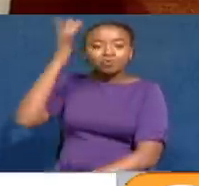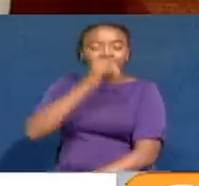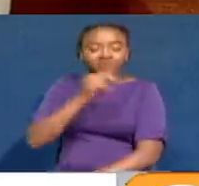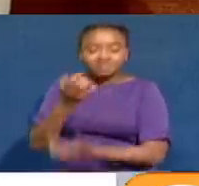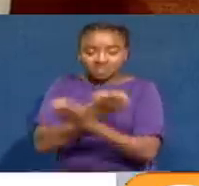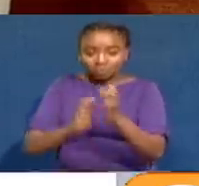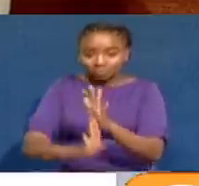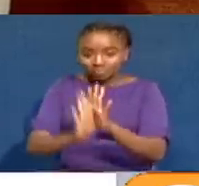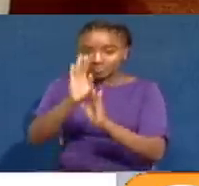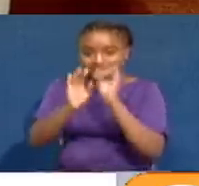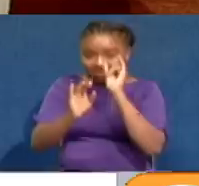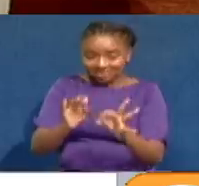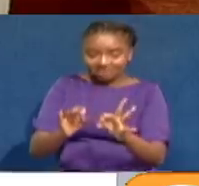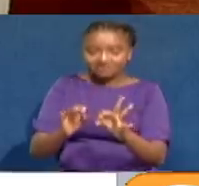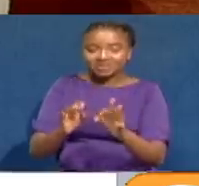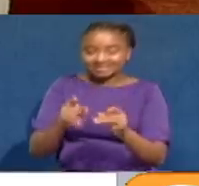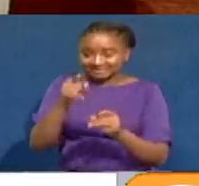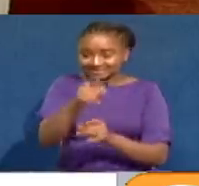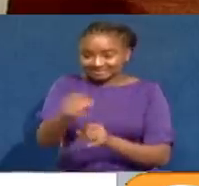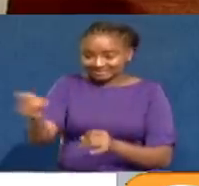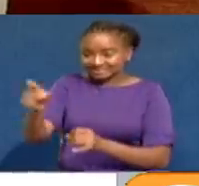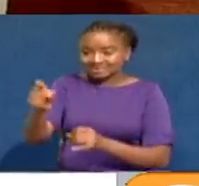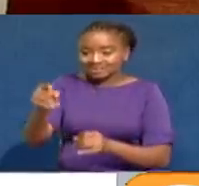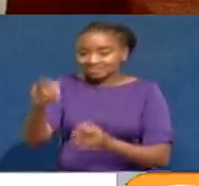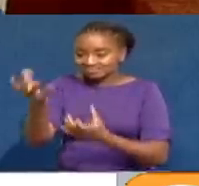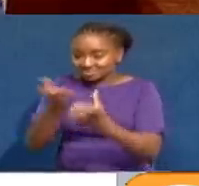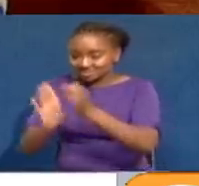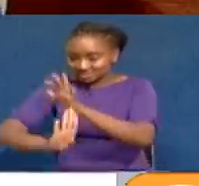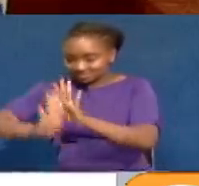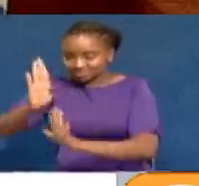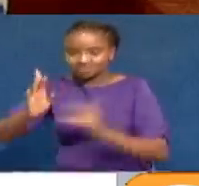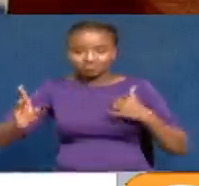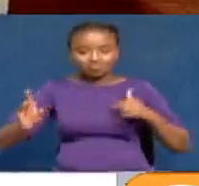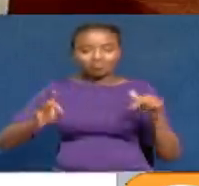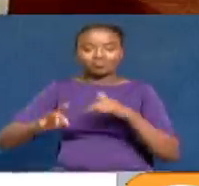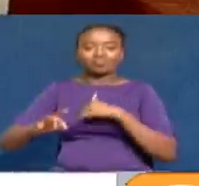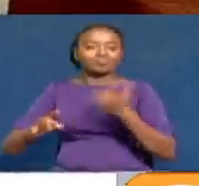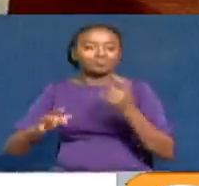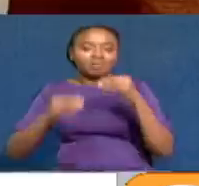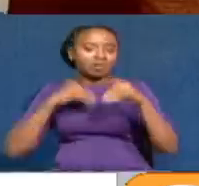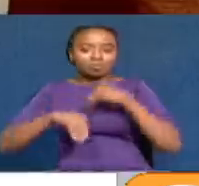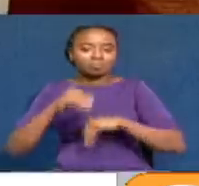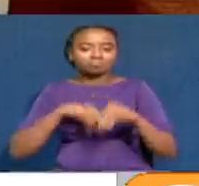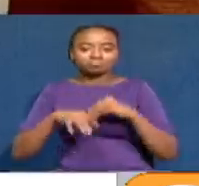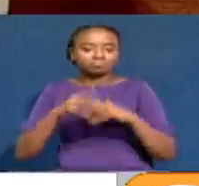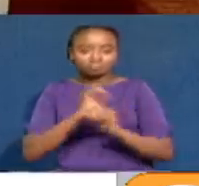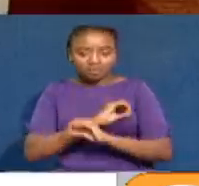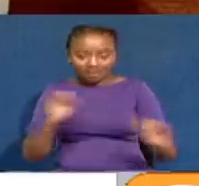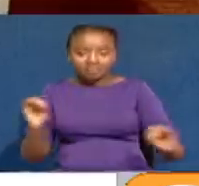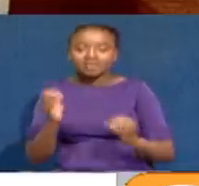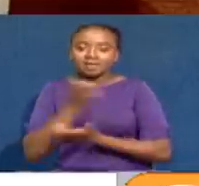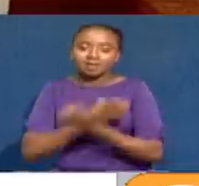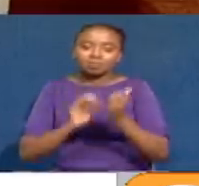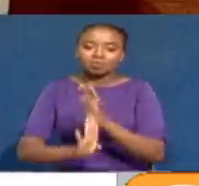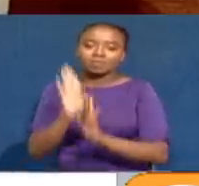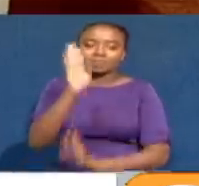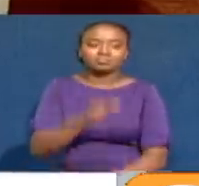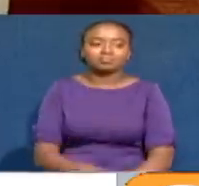called increasing returns and anything that encourages scale. The current economy in Kenya, and especially the agrarian one,